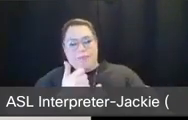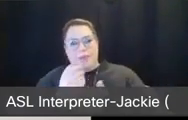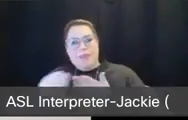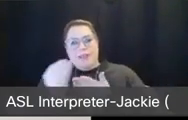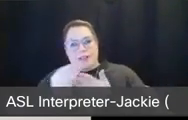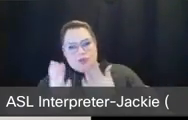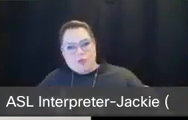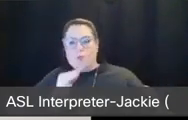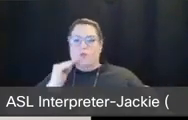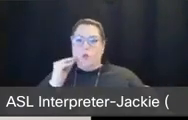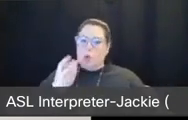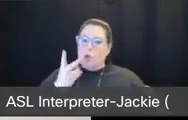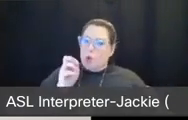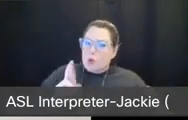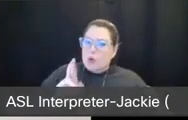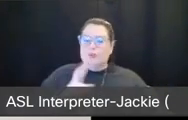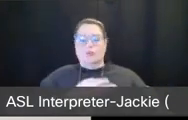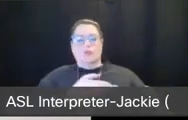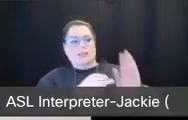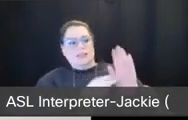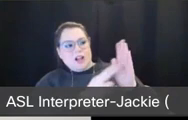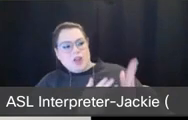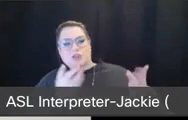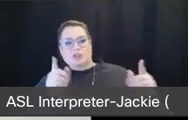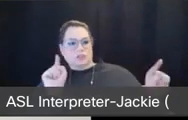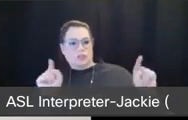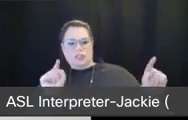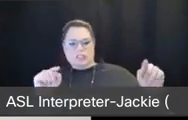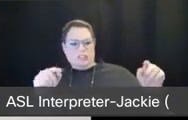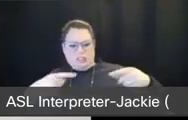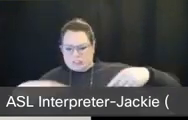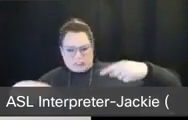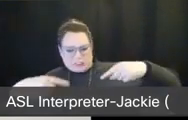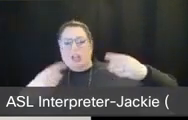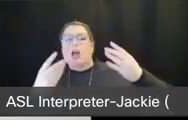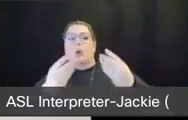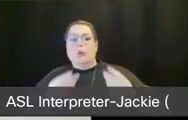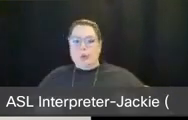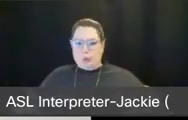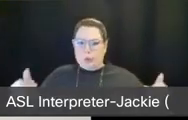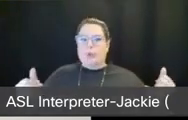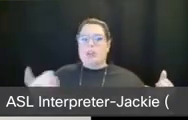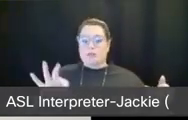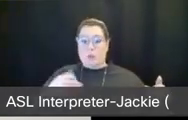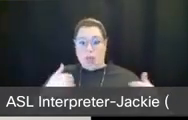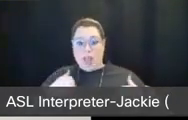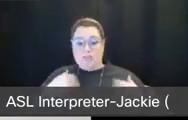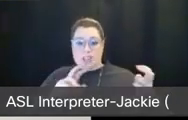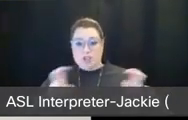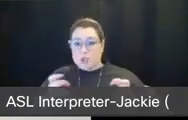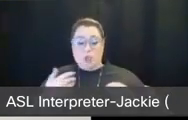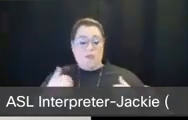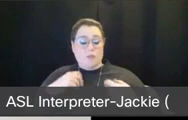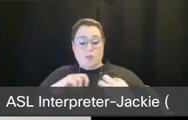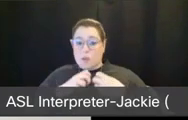merchants resolve disputes. So if there should be no reason that you don't reach out to us if you have an issue, whether it's